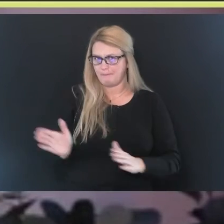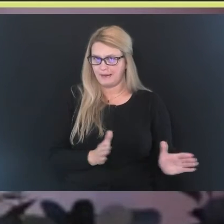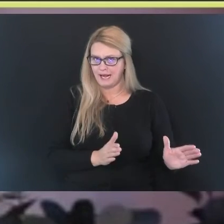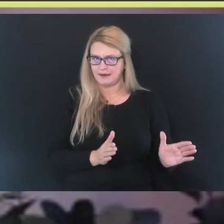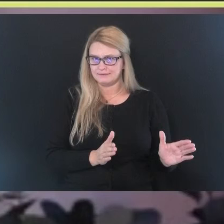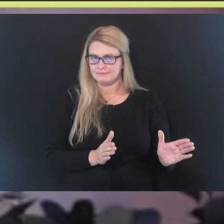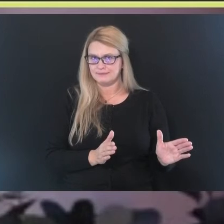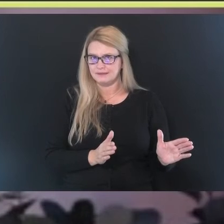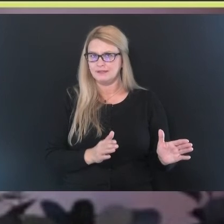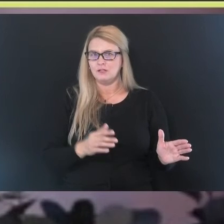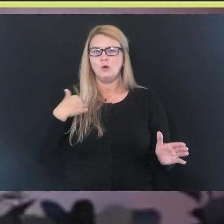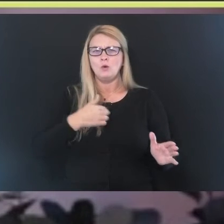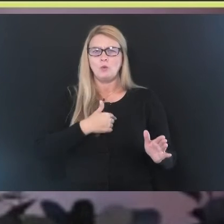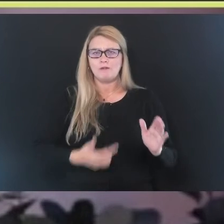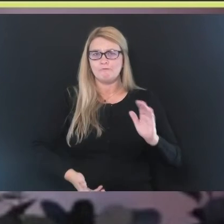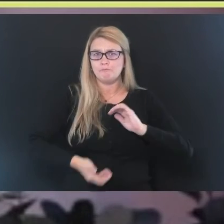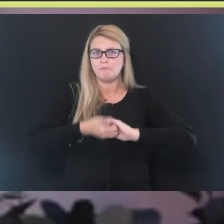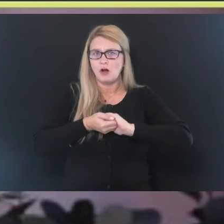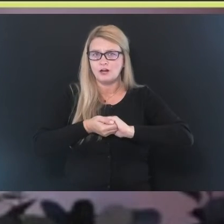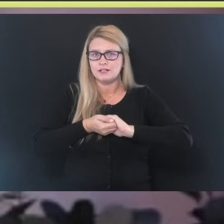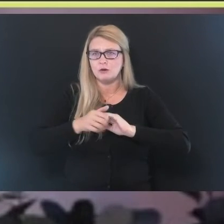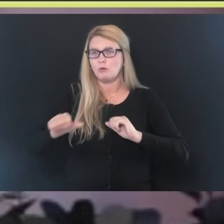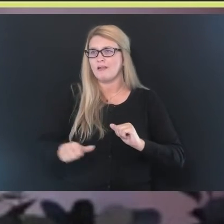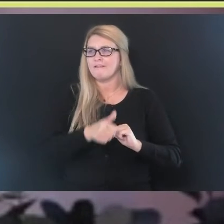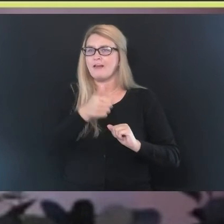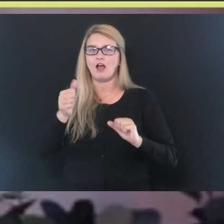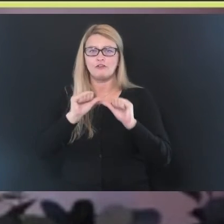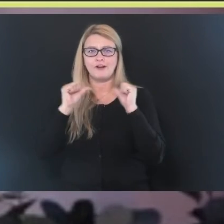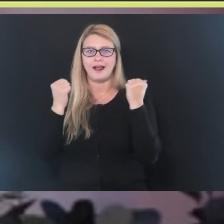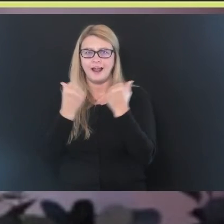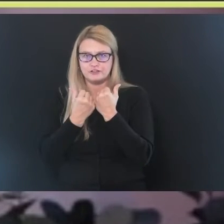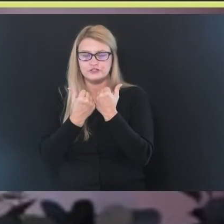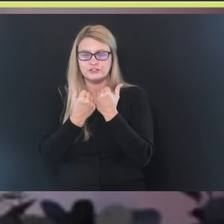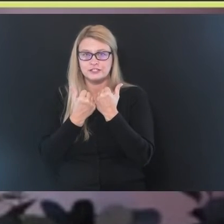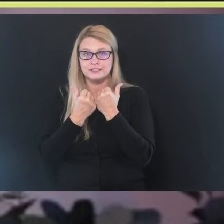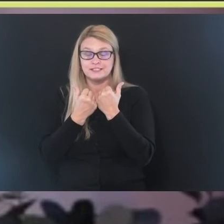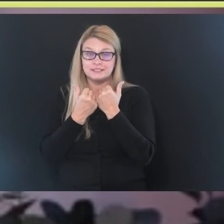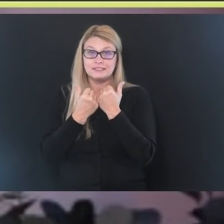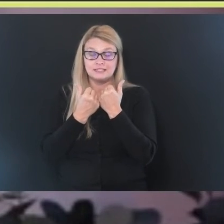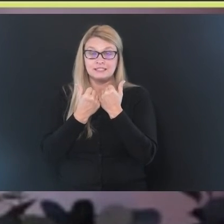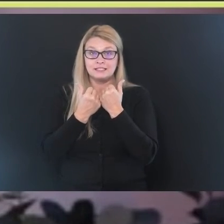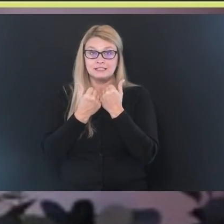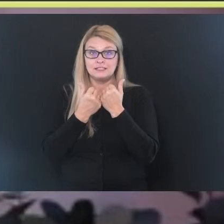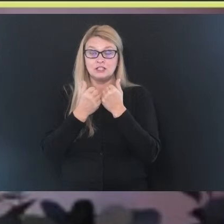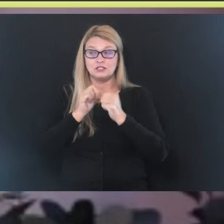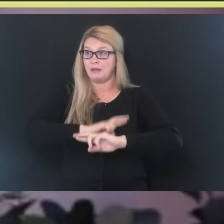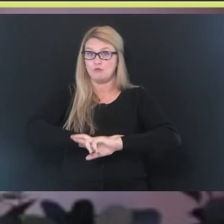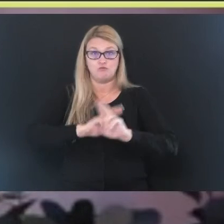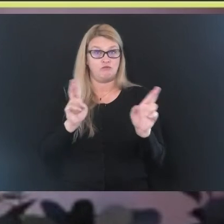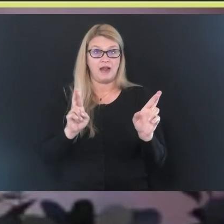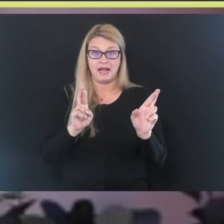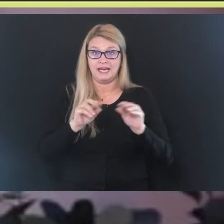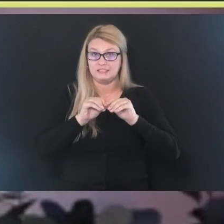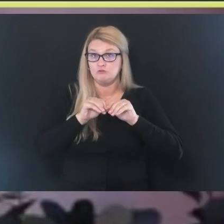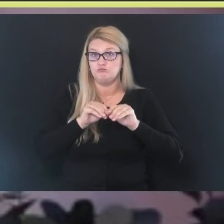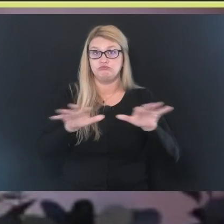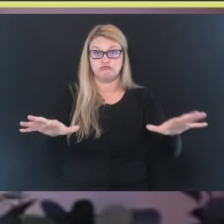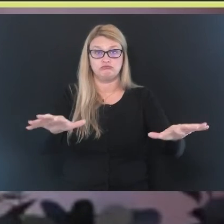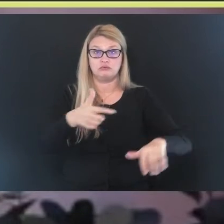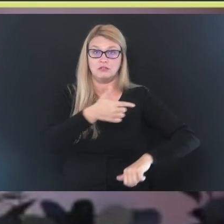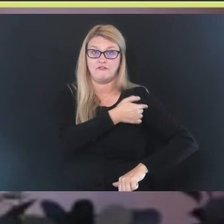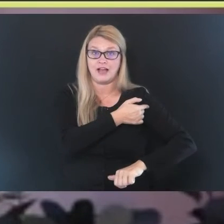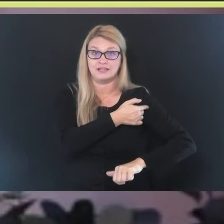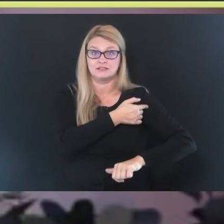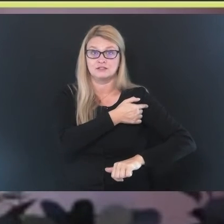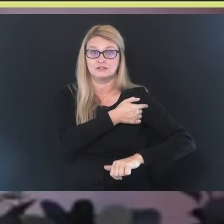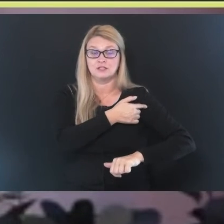have partnered with a number of different agencies in essentially being prepared to give the vaccine with